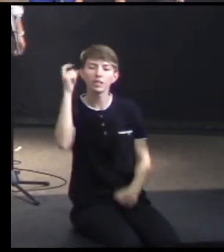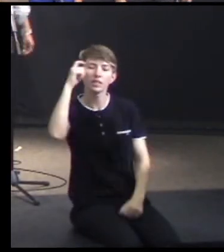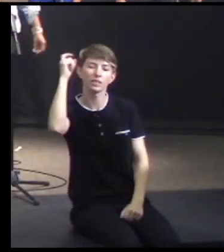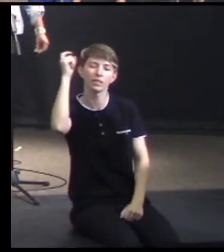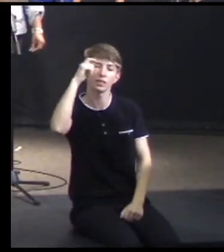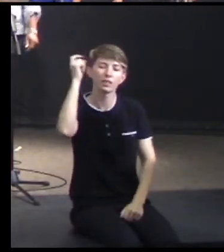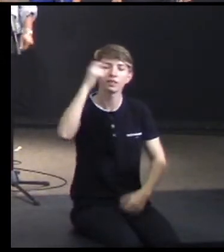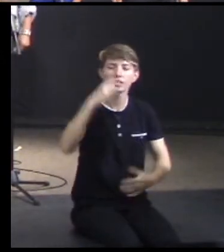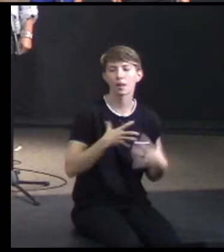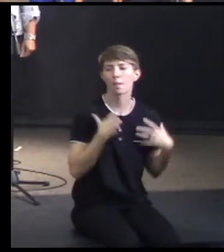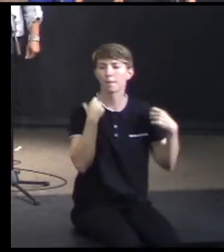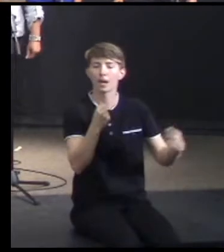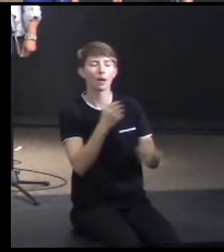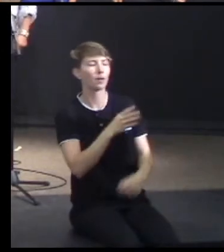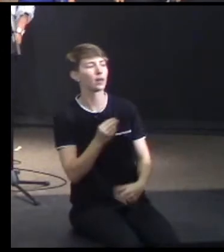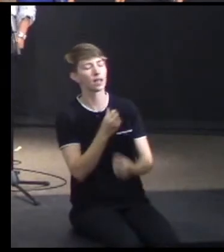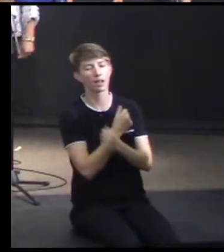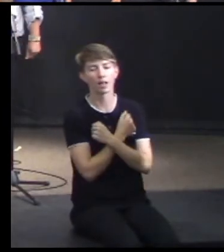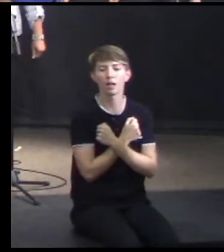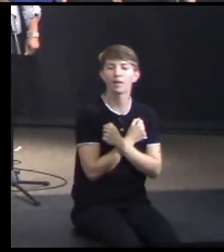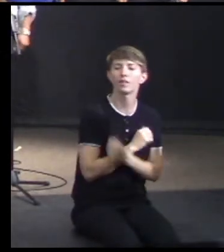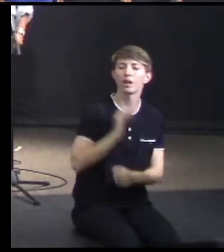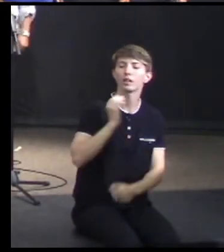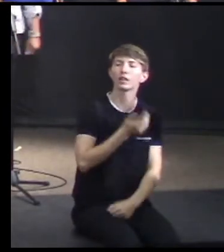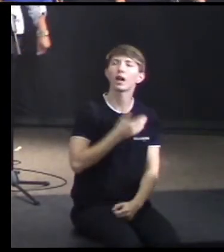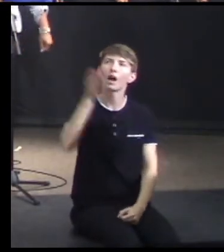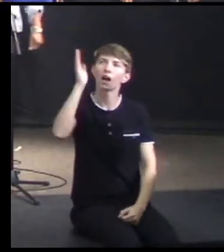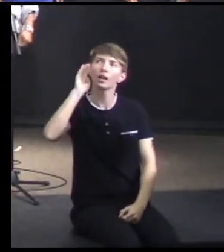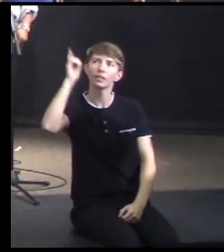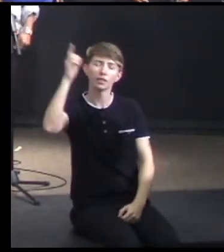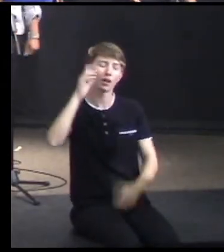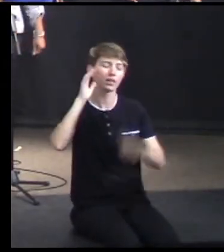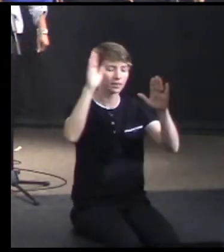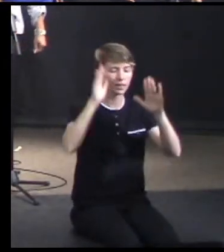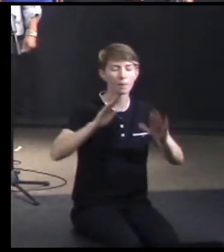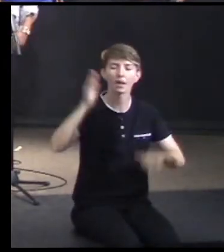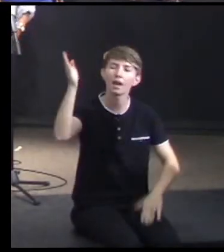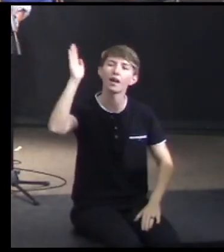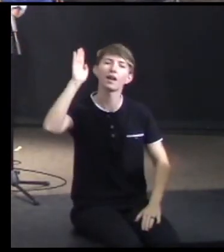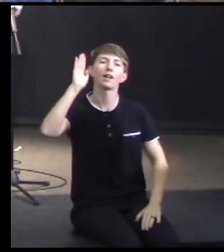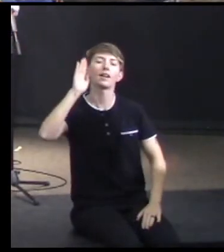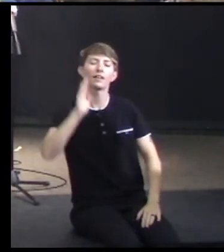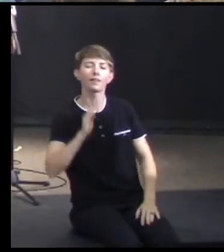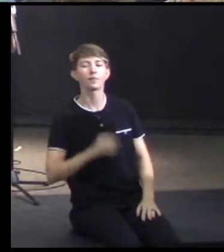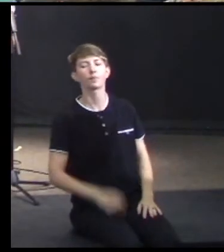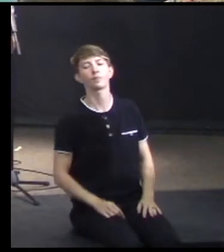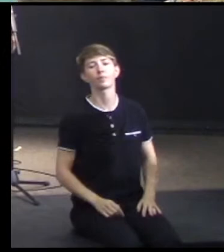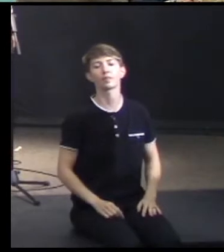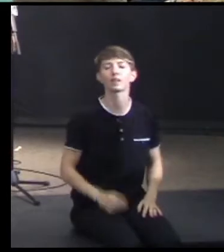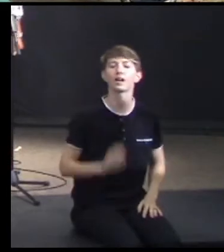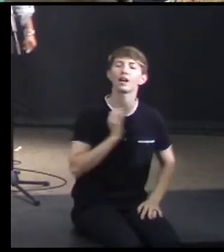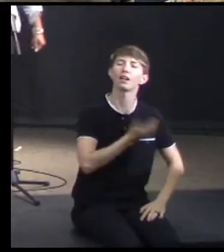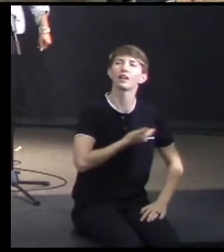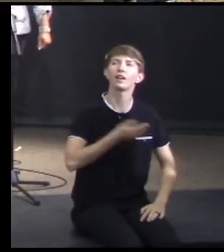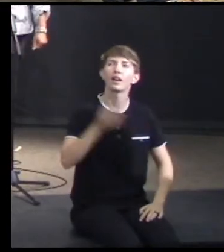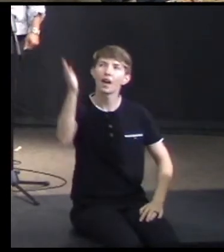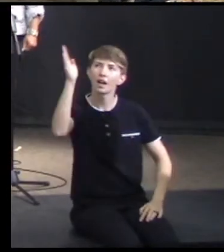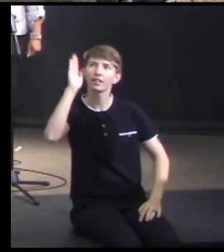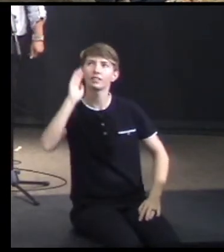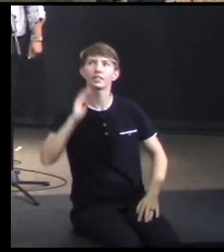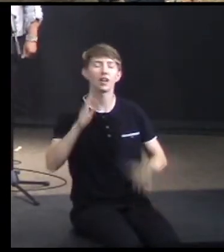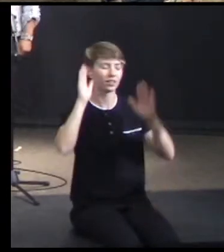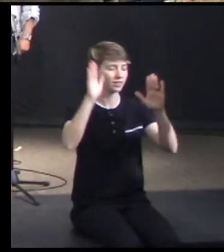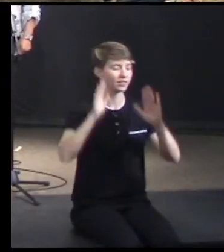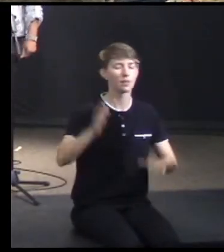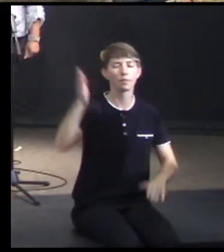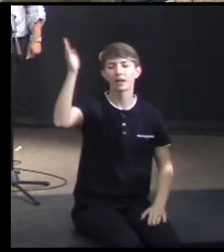with wisdom, power, and love. Our God is an awesome God. Our God